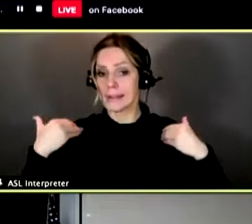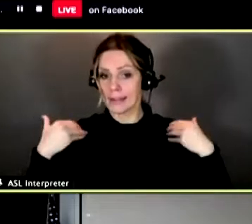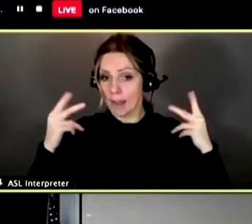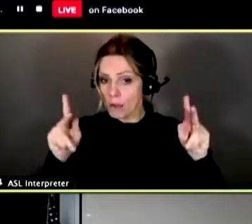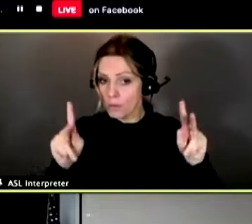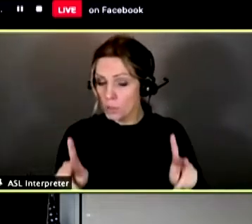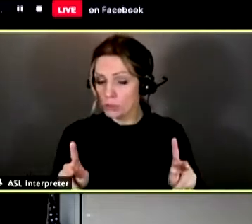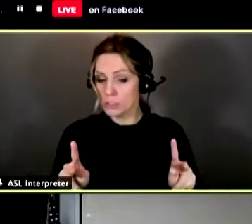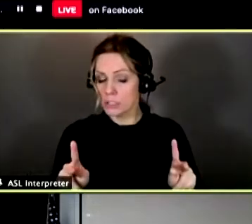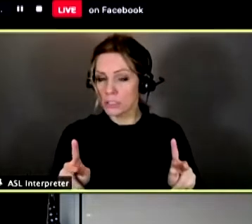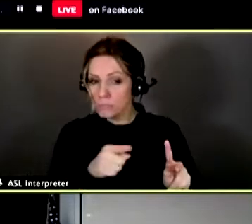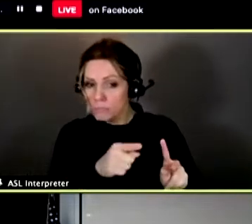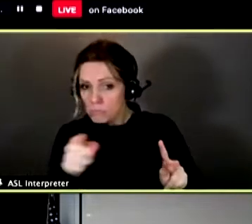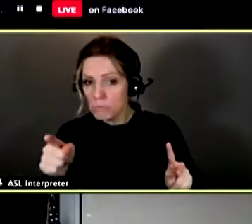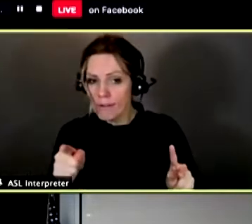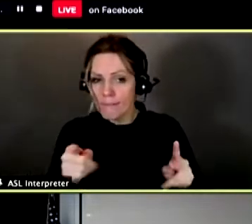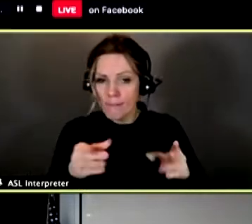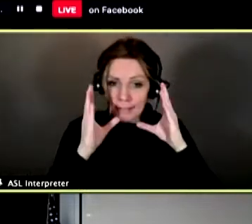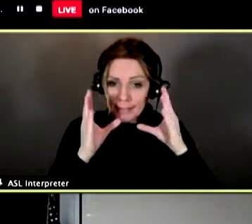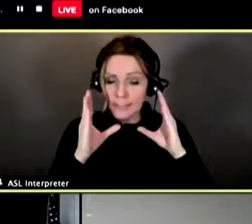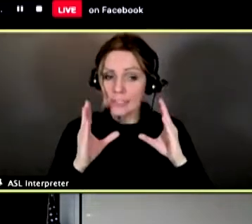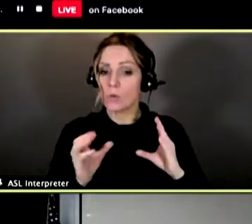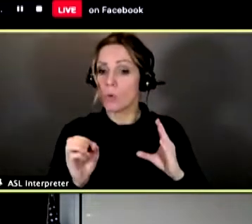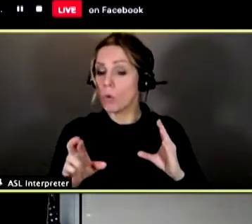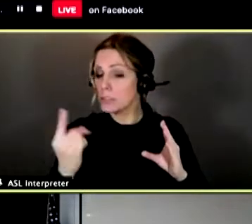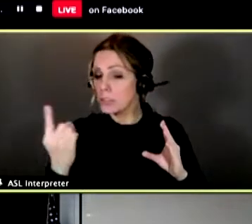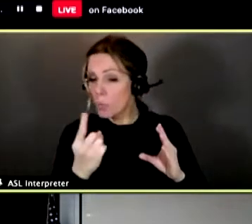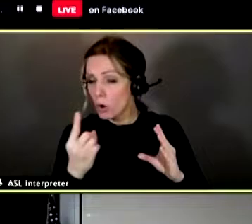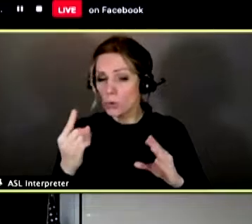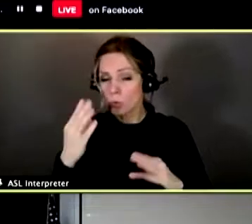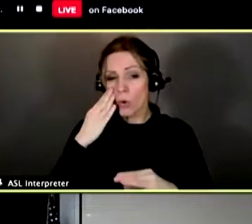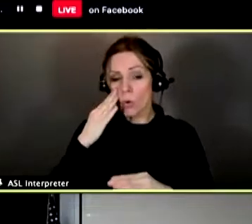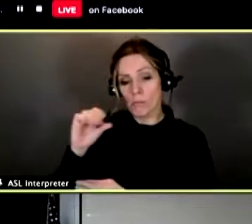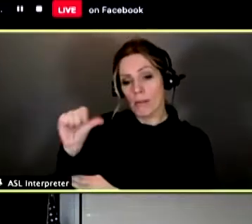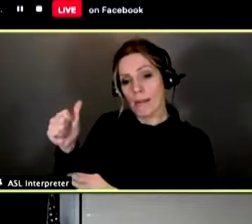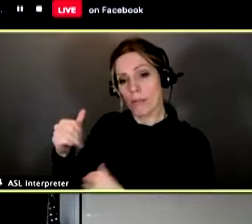or if there's someone listening who knows a young person, please